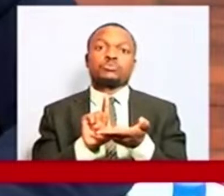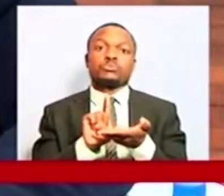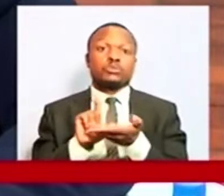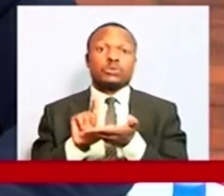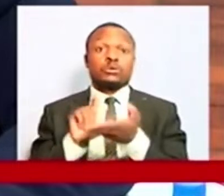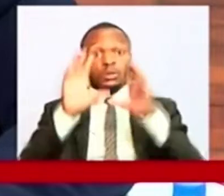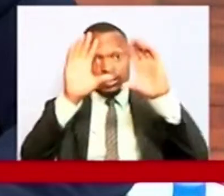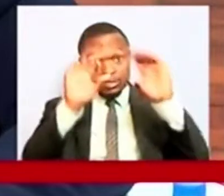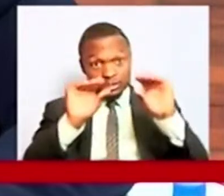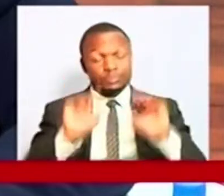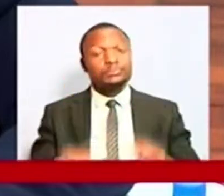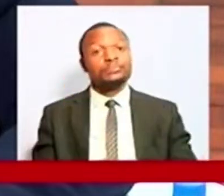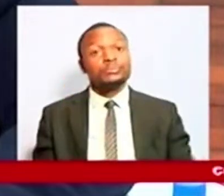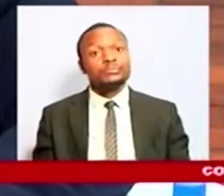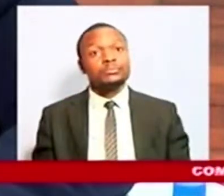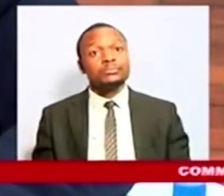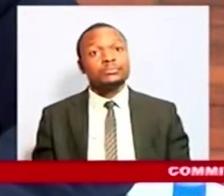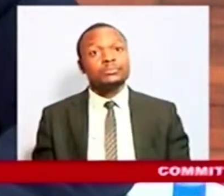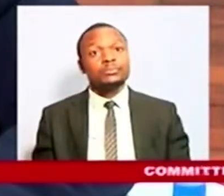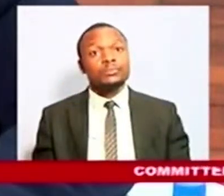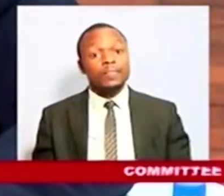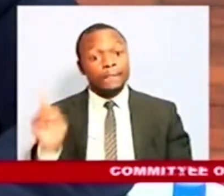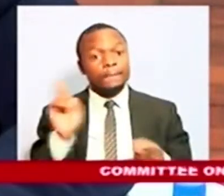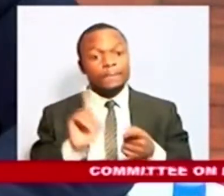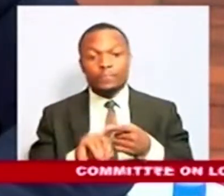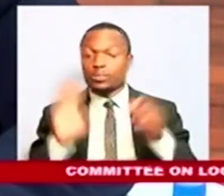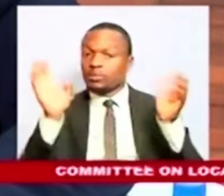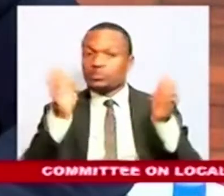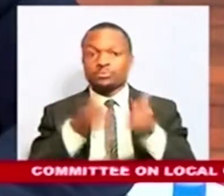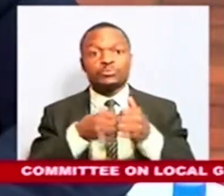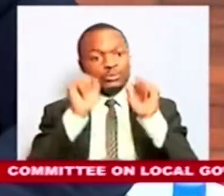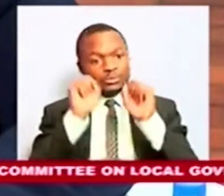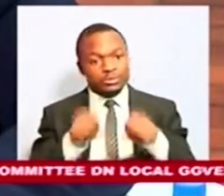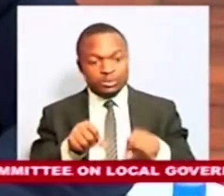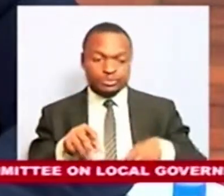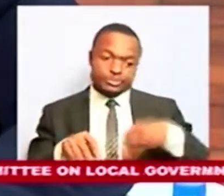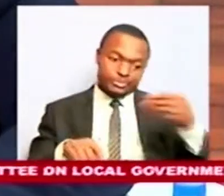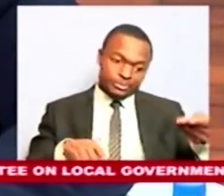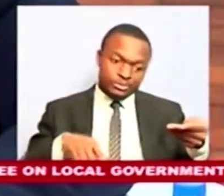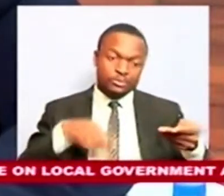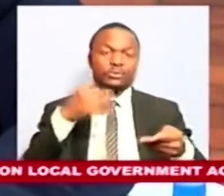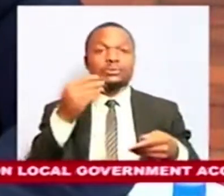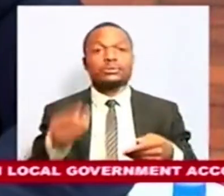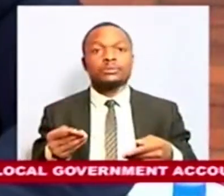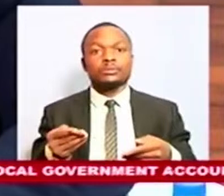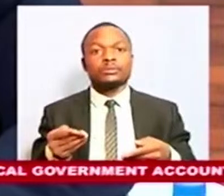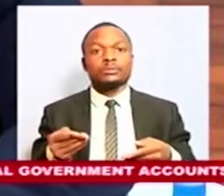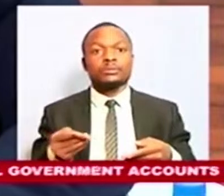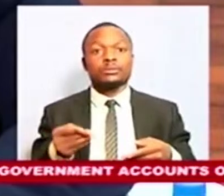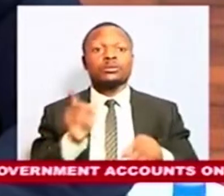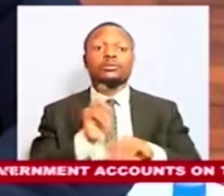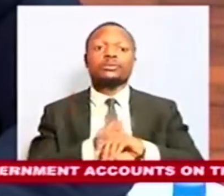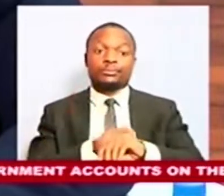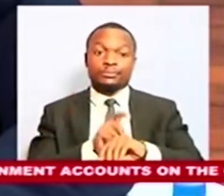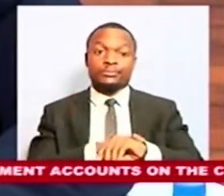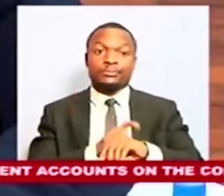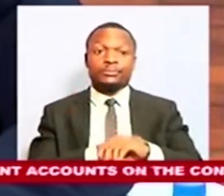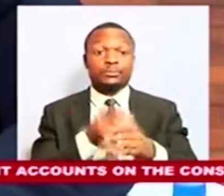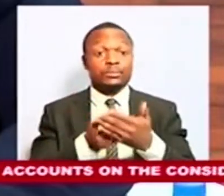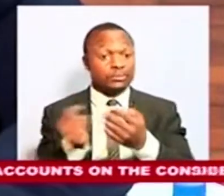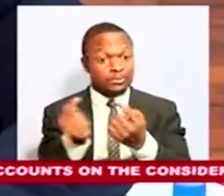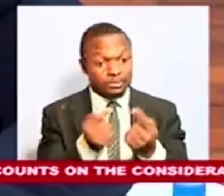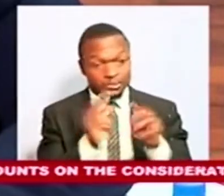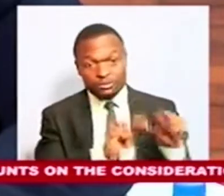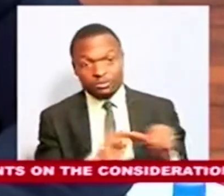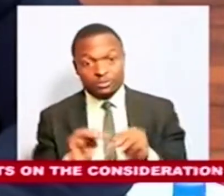account to a bank that is able to disburse on time. In this case, we moved